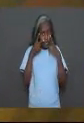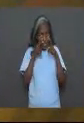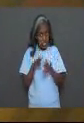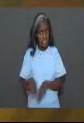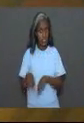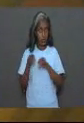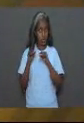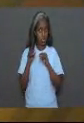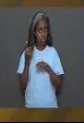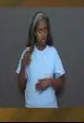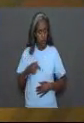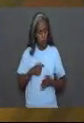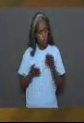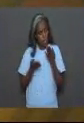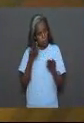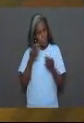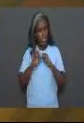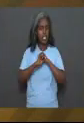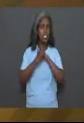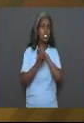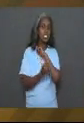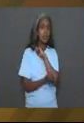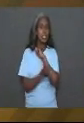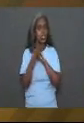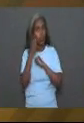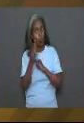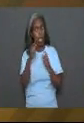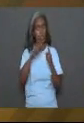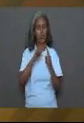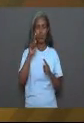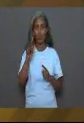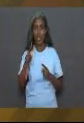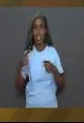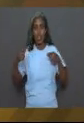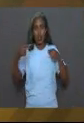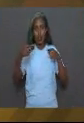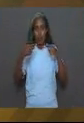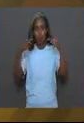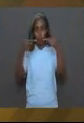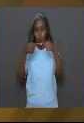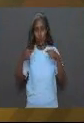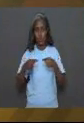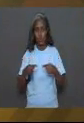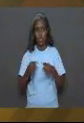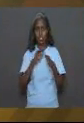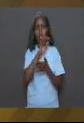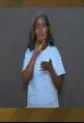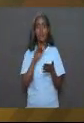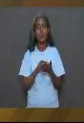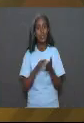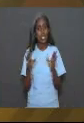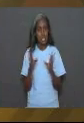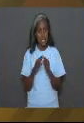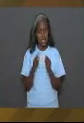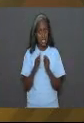see, students, we may establish a one-to-one correspondence between